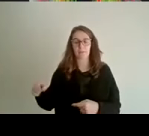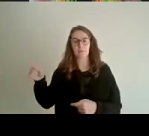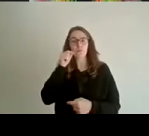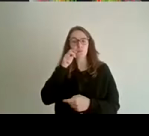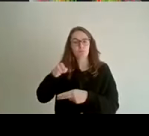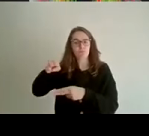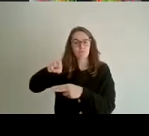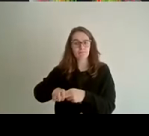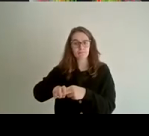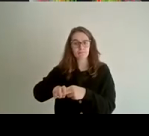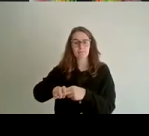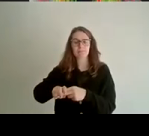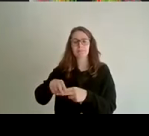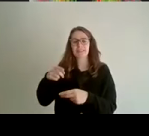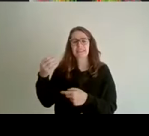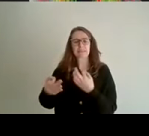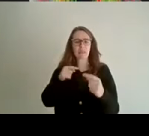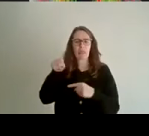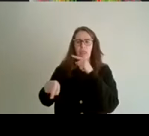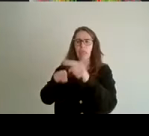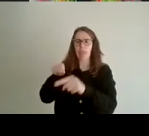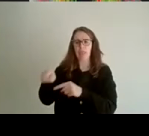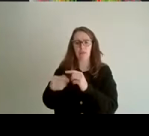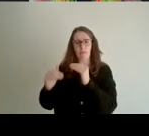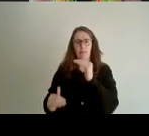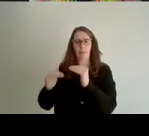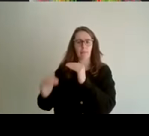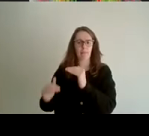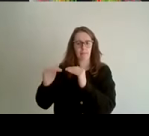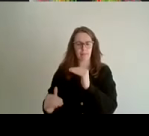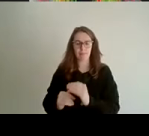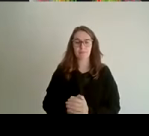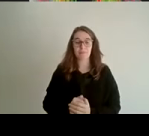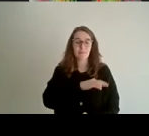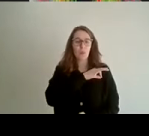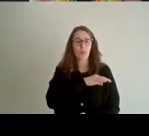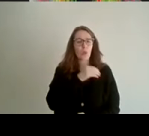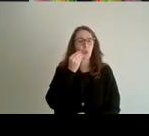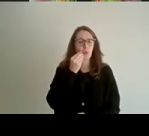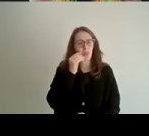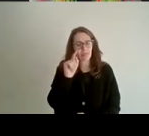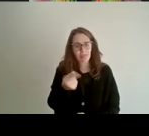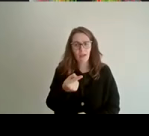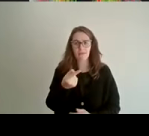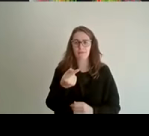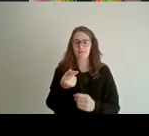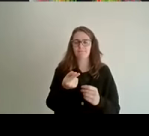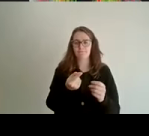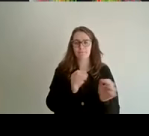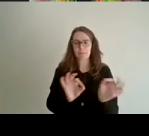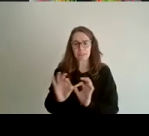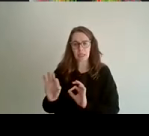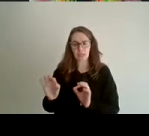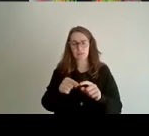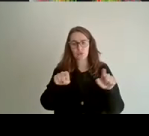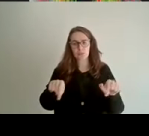treated unequal. The faculty is obligated to arrange a proper seat for him in the classroom,